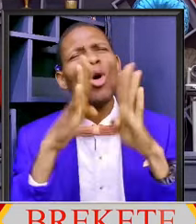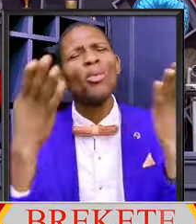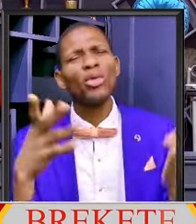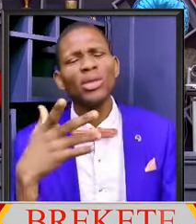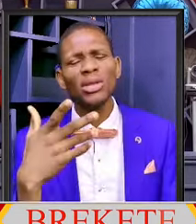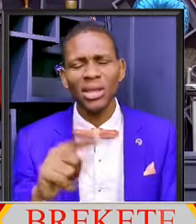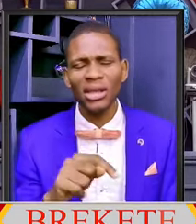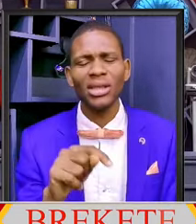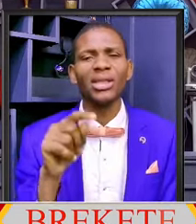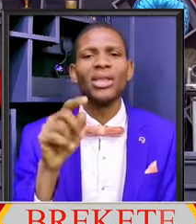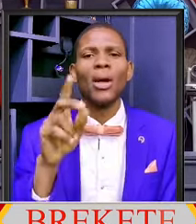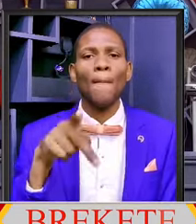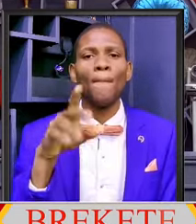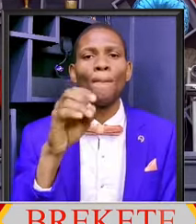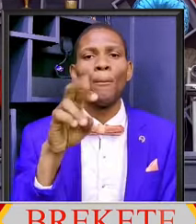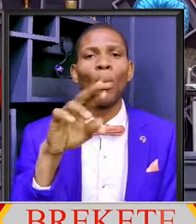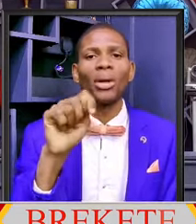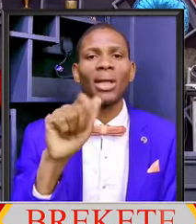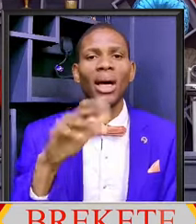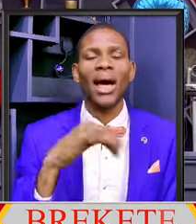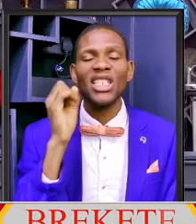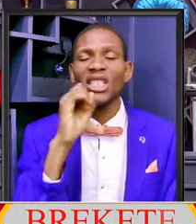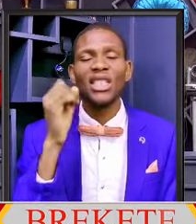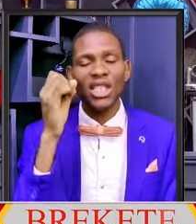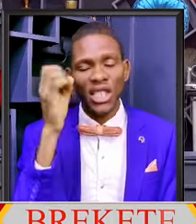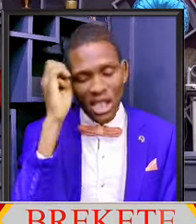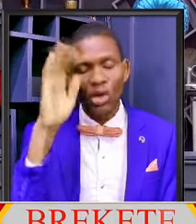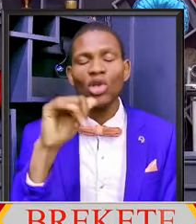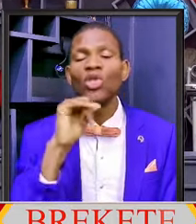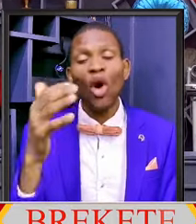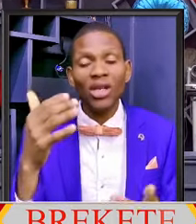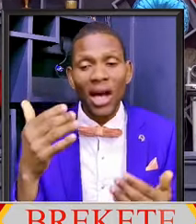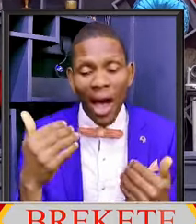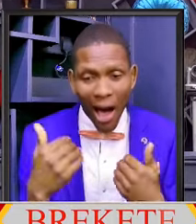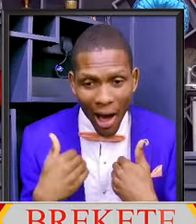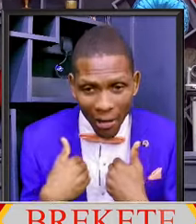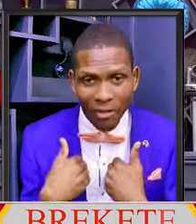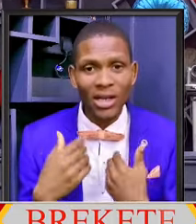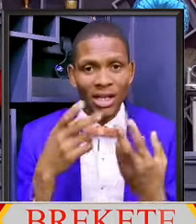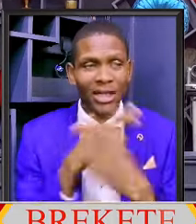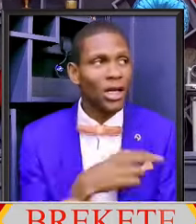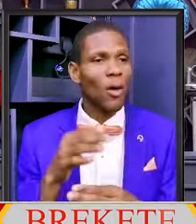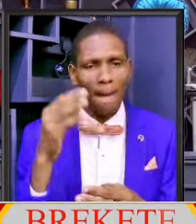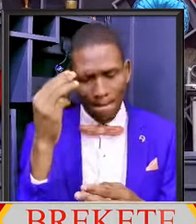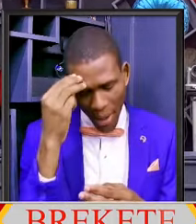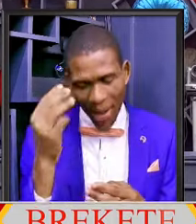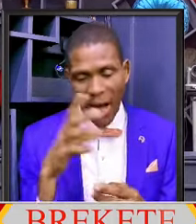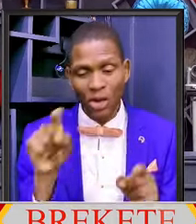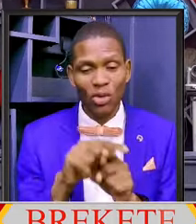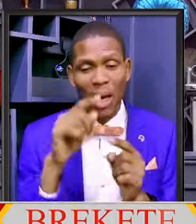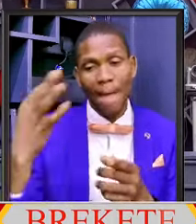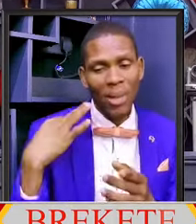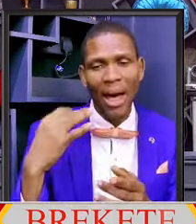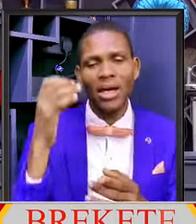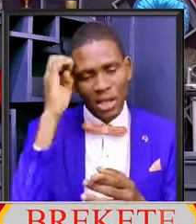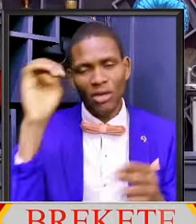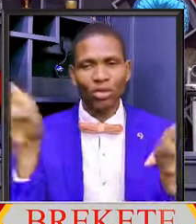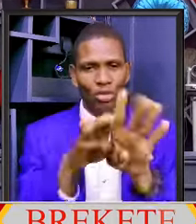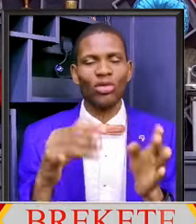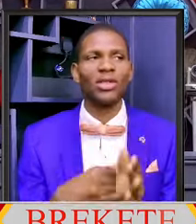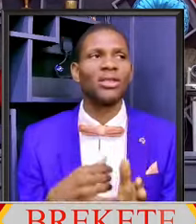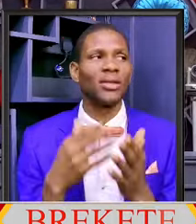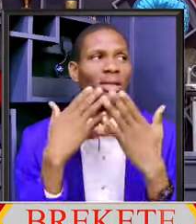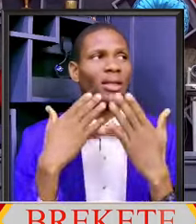go get rest of mind till they open the portal. As soon as we apply, they go close the portal. Yes. Thank you. Thank you. Yes,